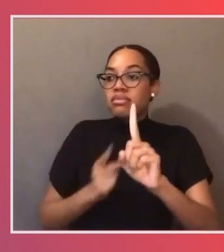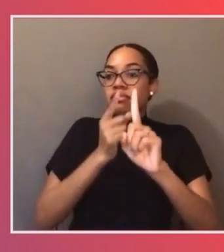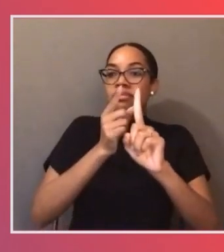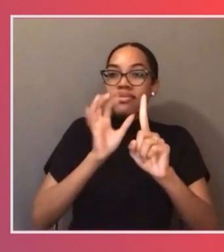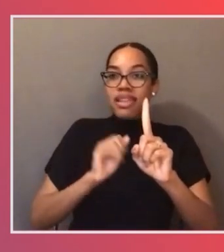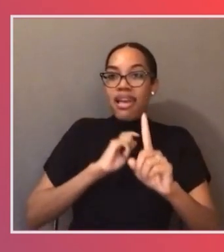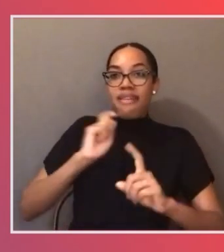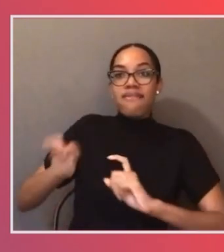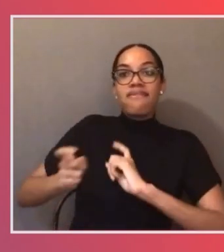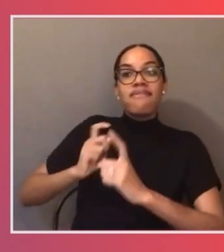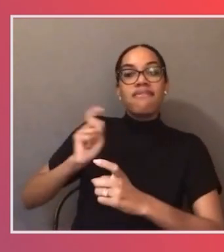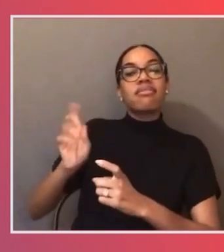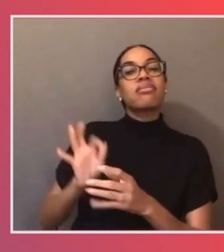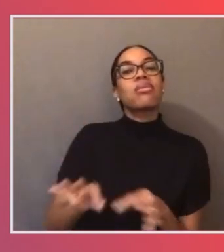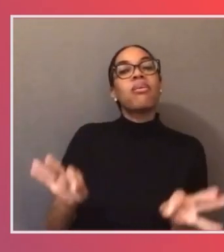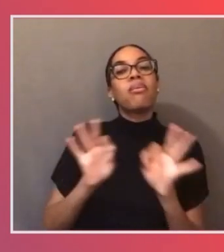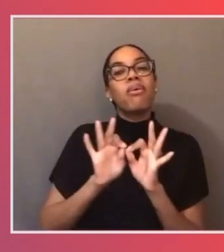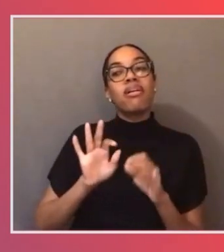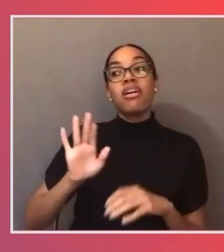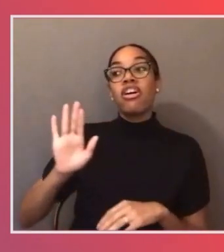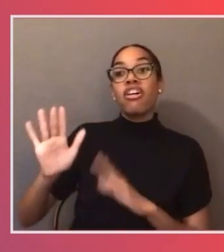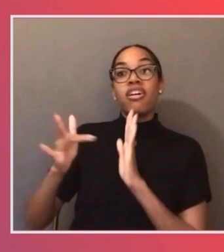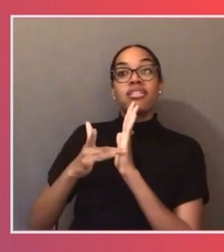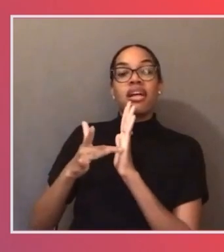superpower when people have it.